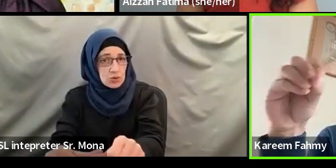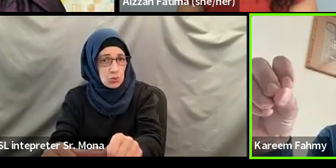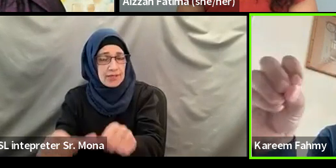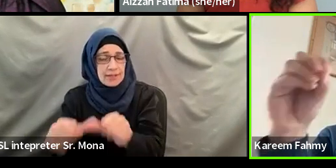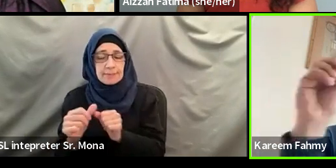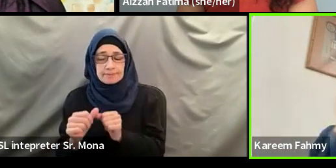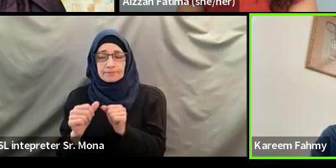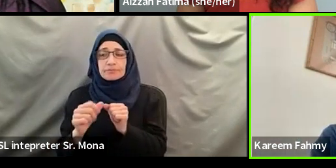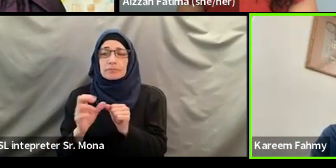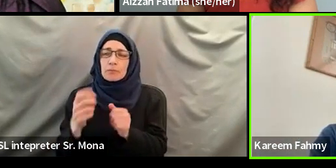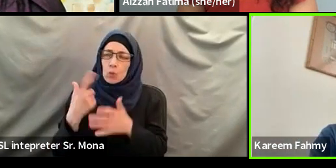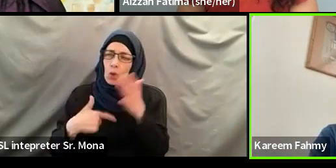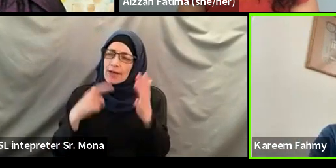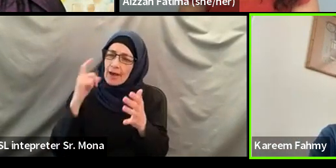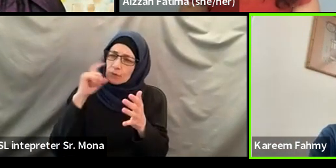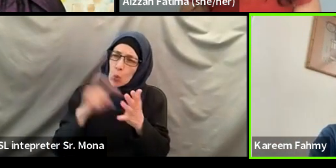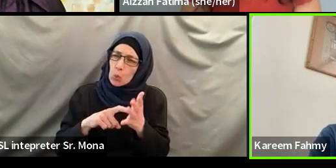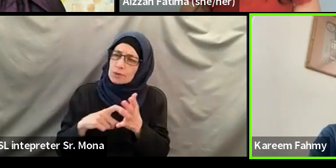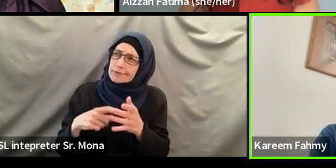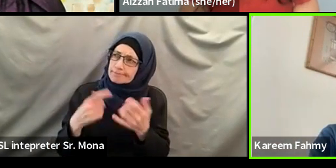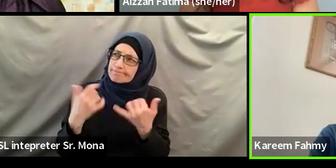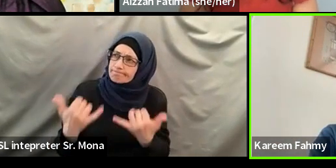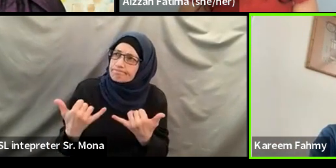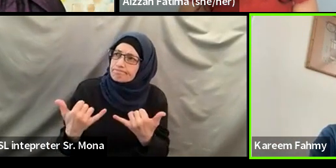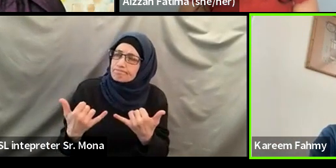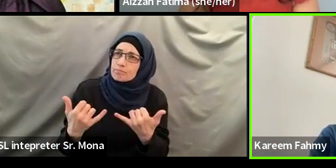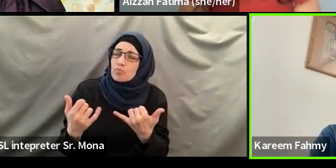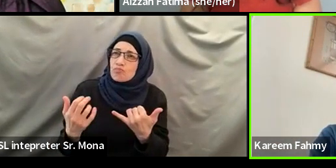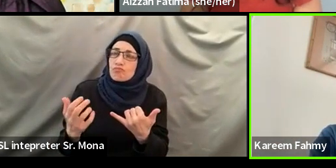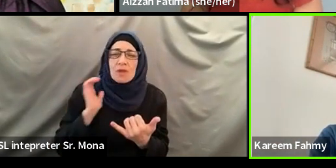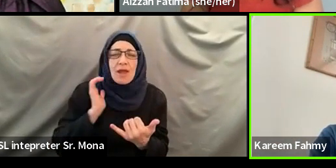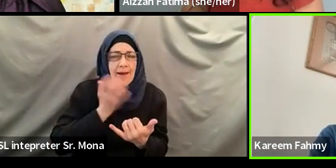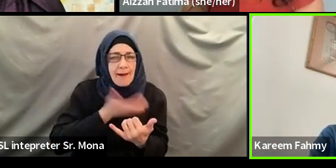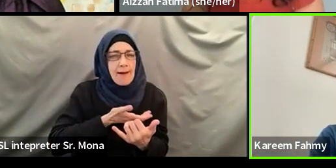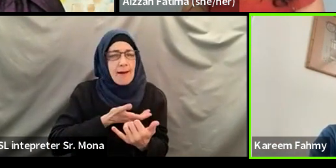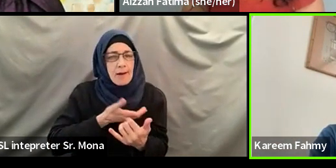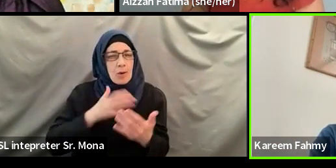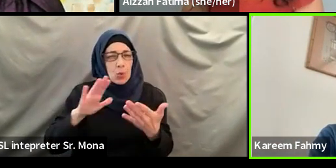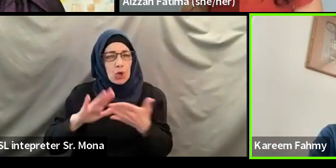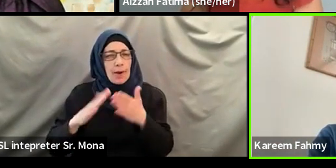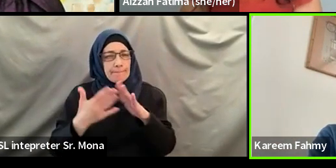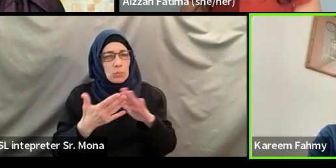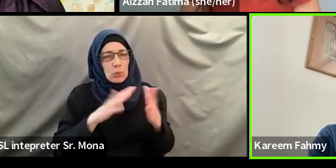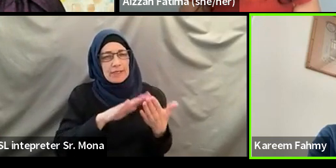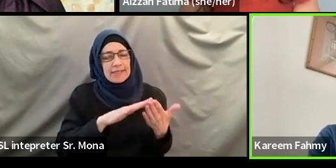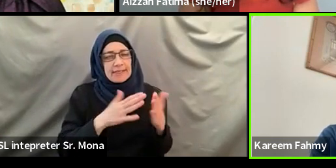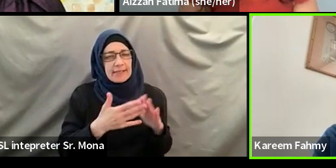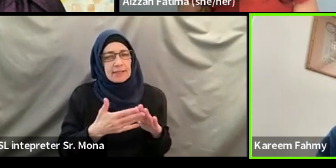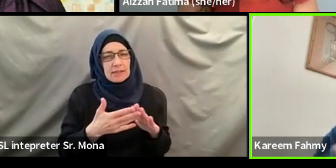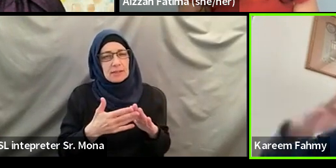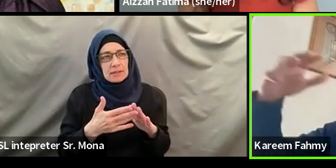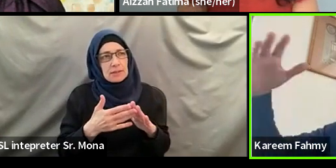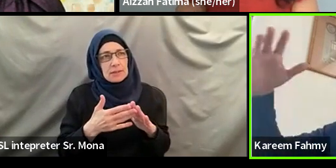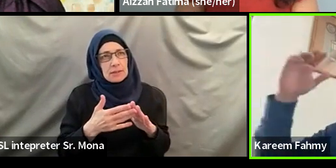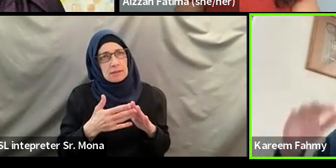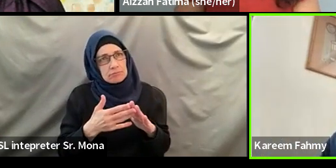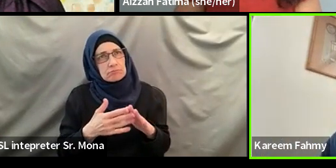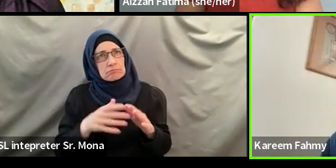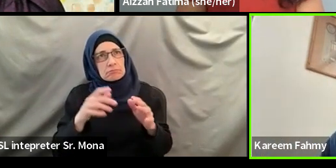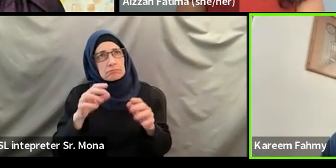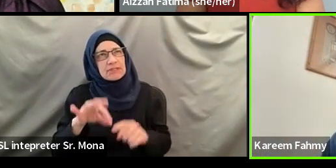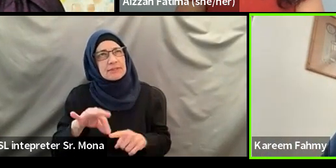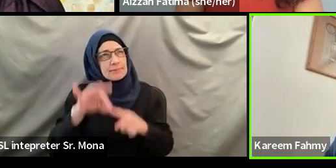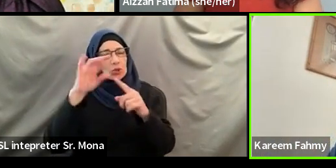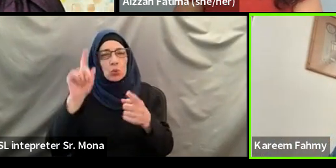to notice that, you know, our community, particularly when you're expanding it to